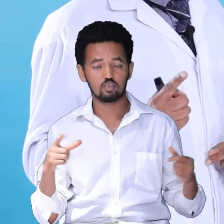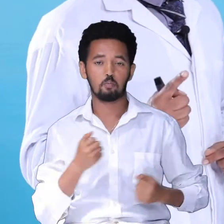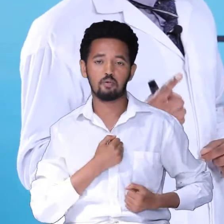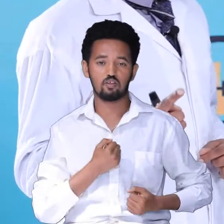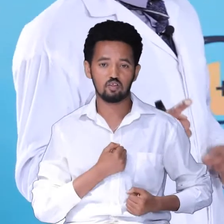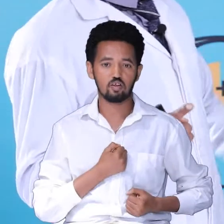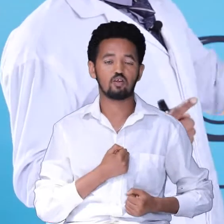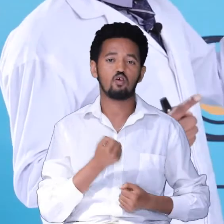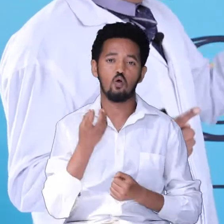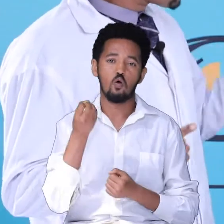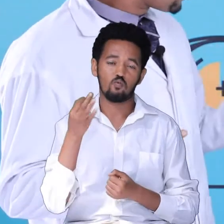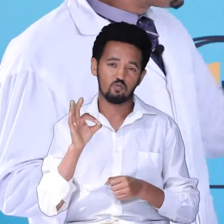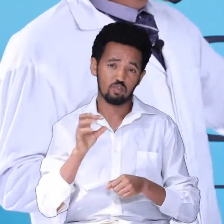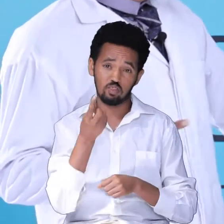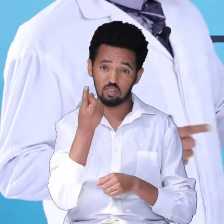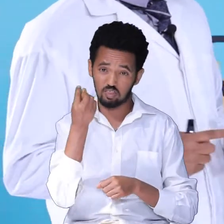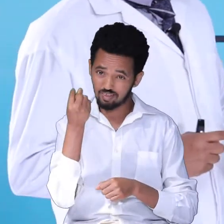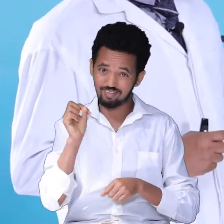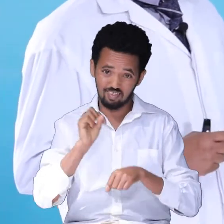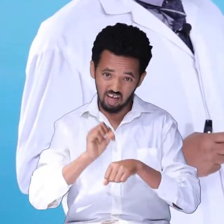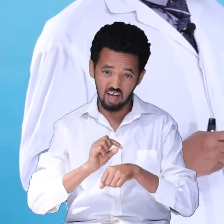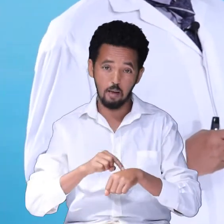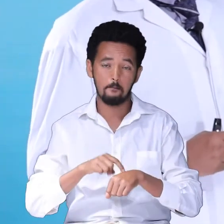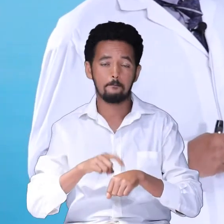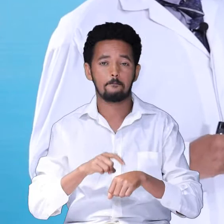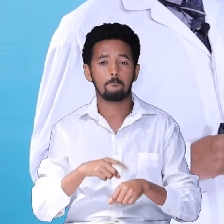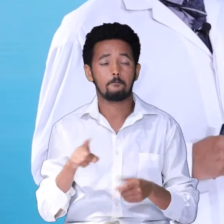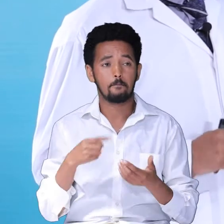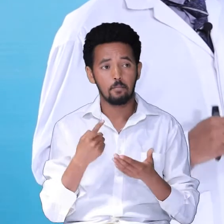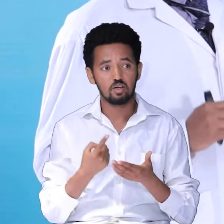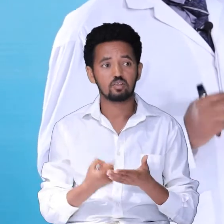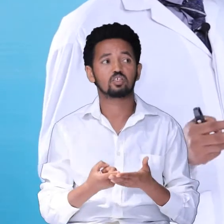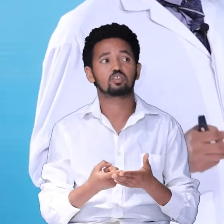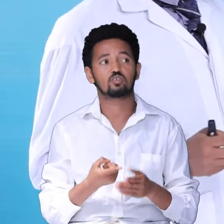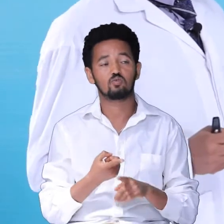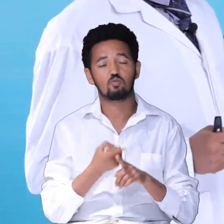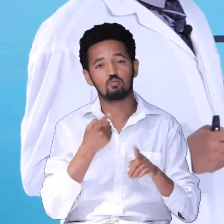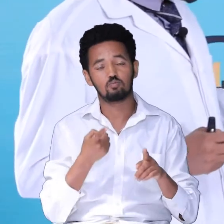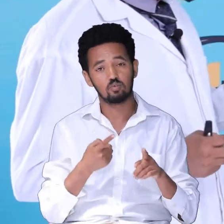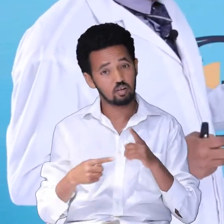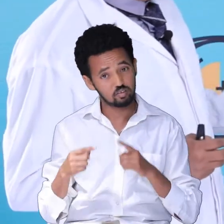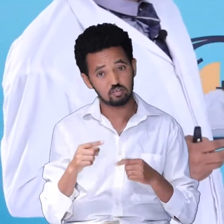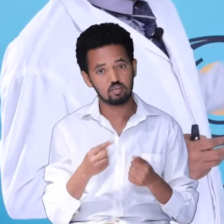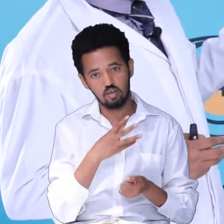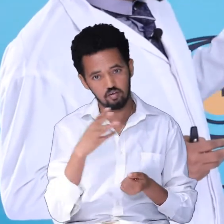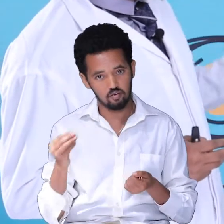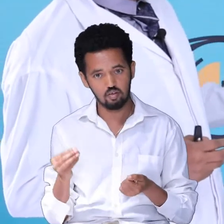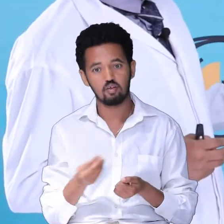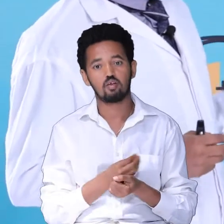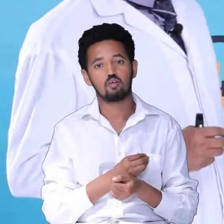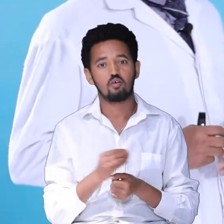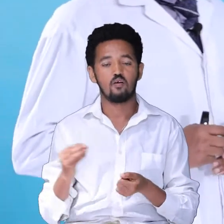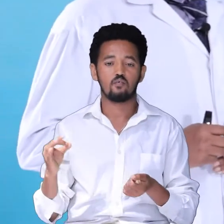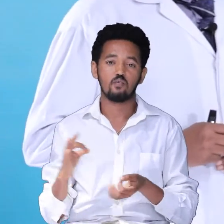military of the time, to control Europe, Napoleon gave the throne for his relatives and